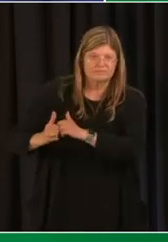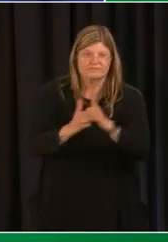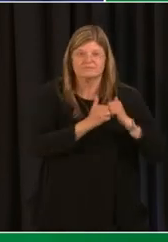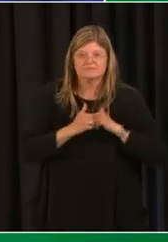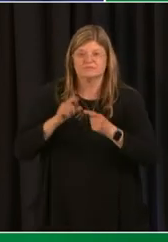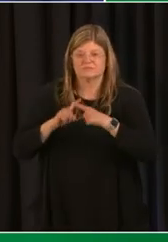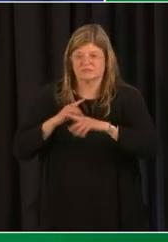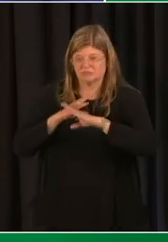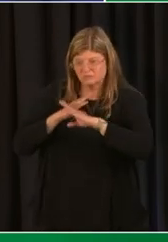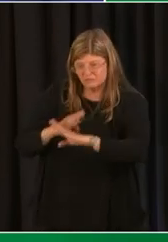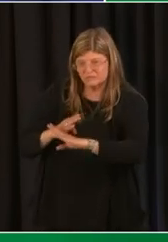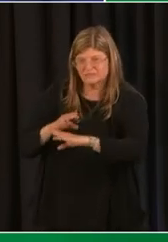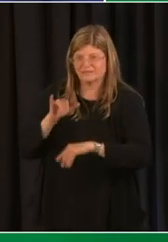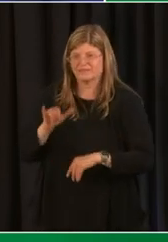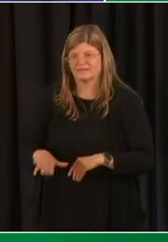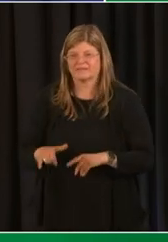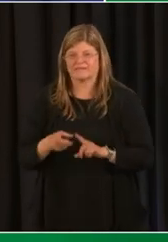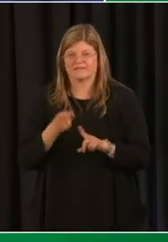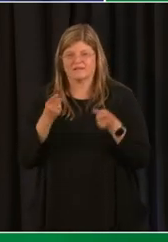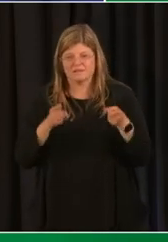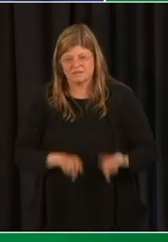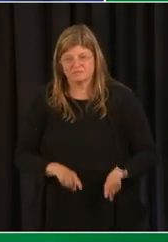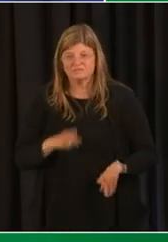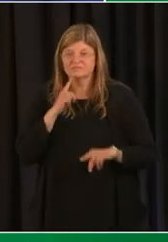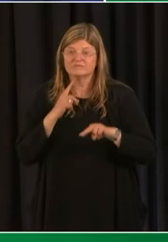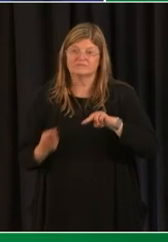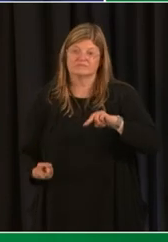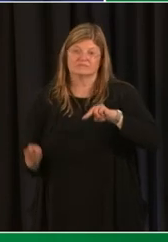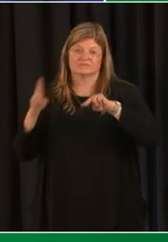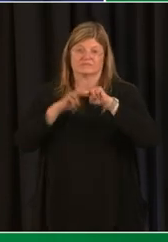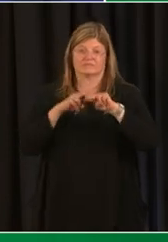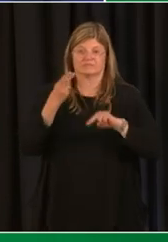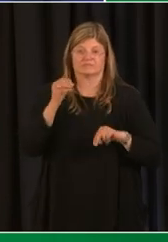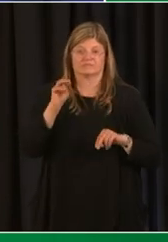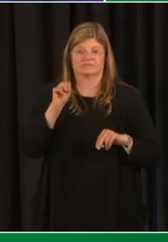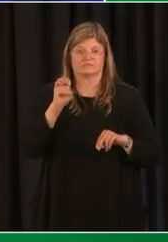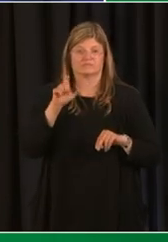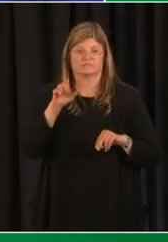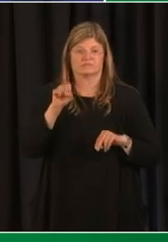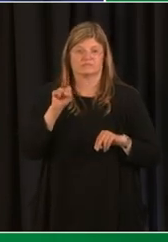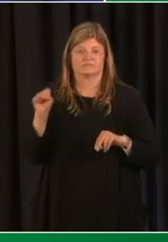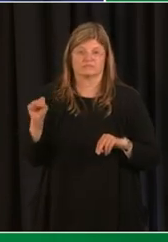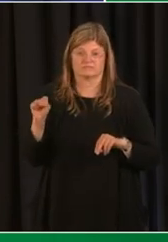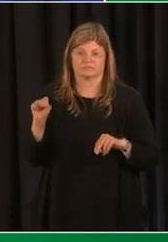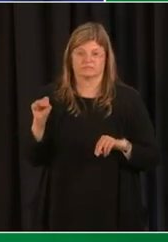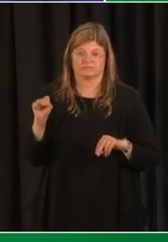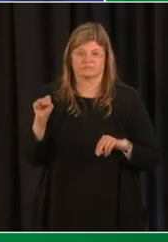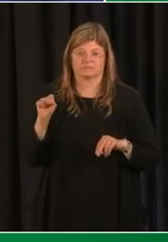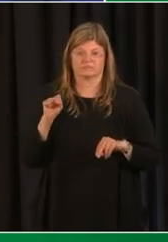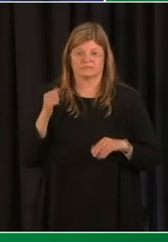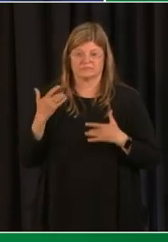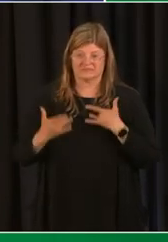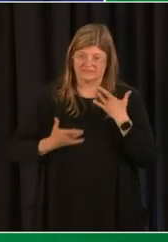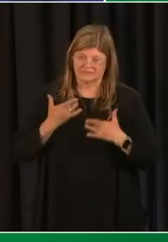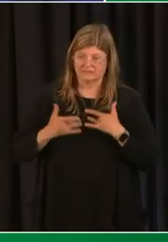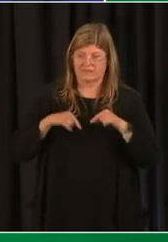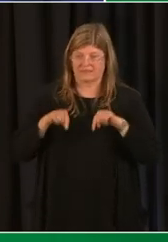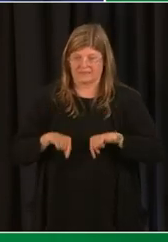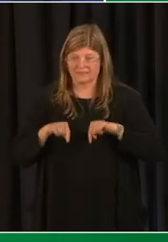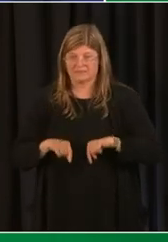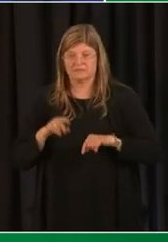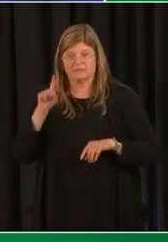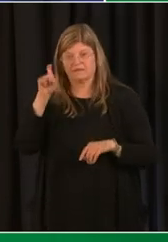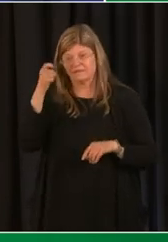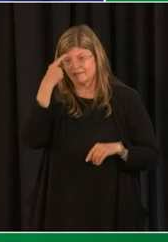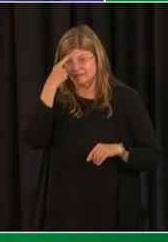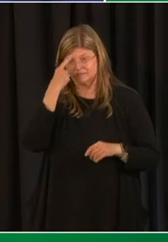what would otherwise be a real increase in homelessness. So very, very thrilled that the federal